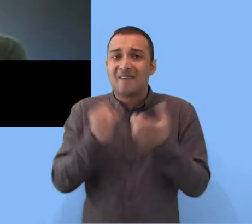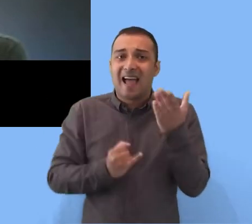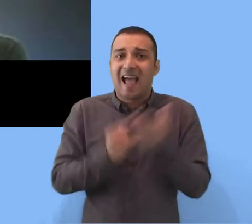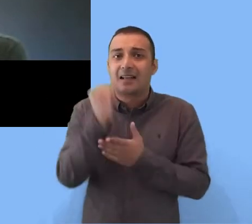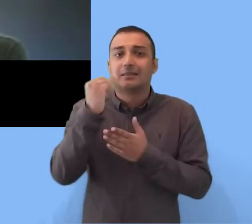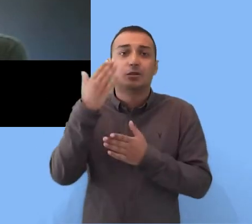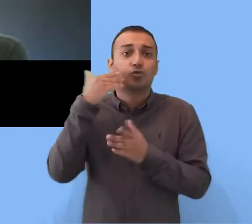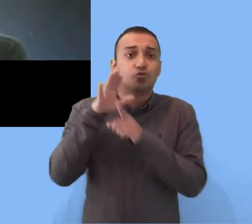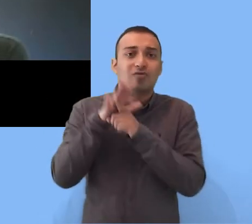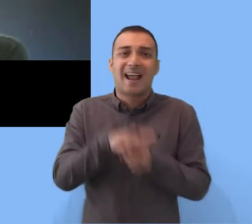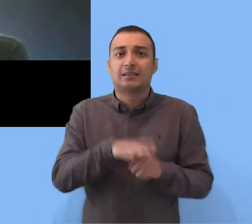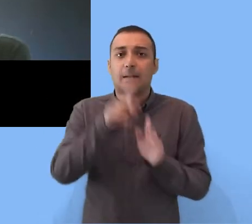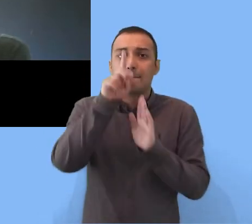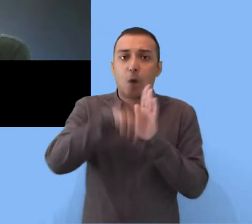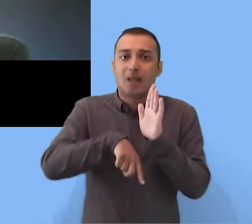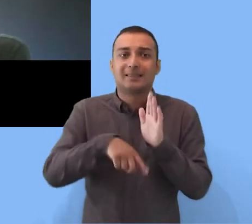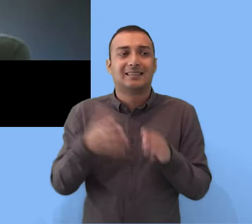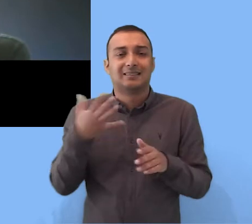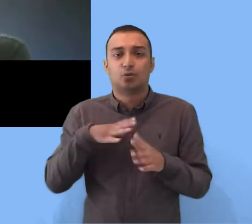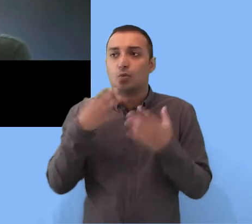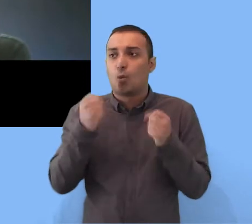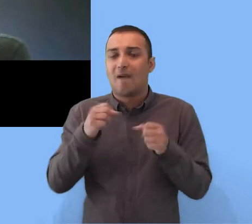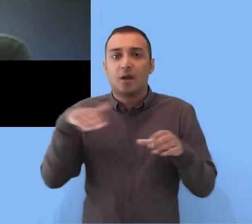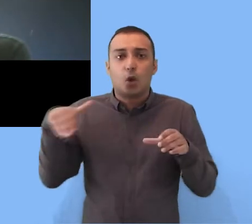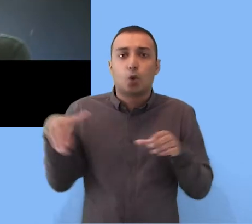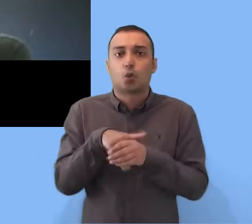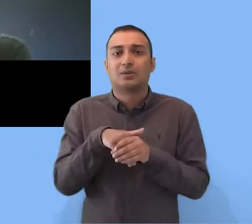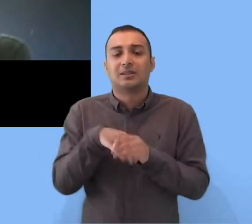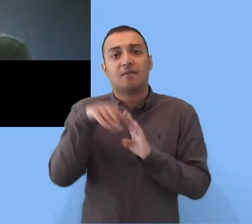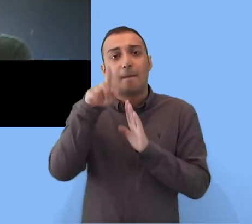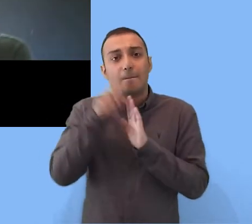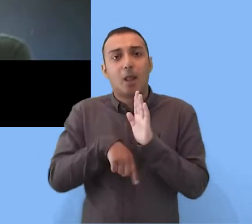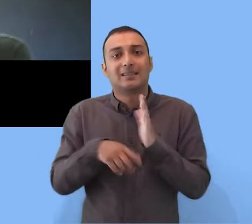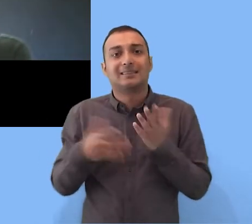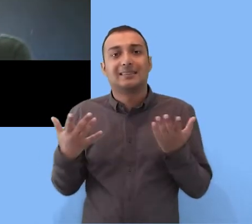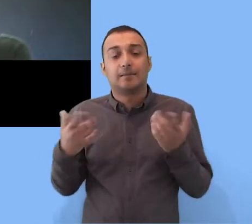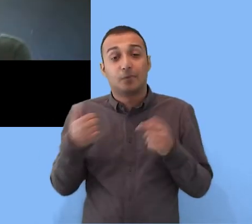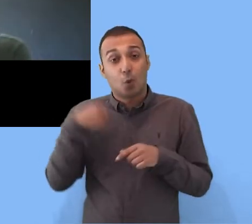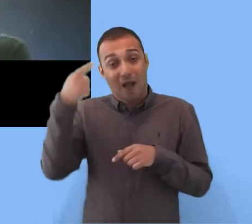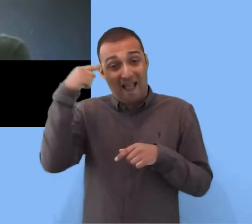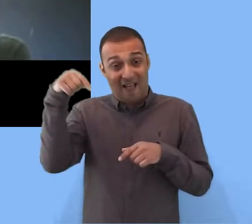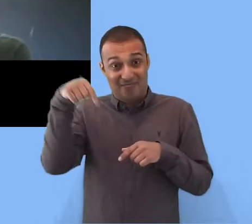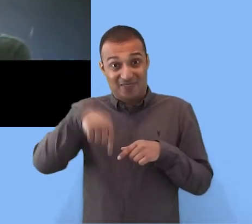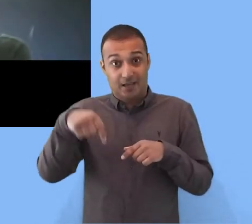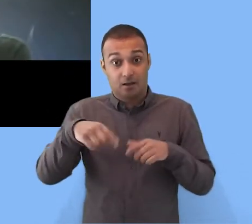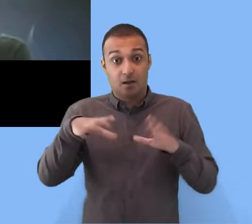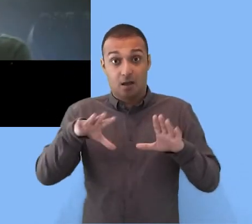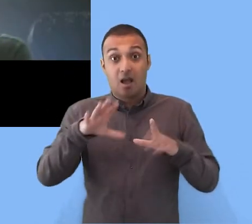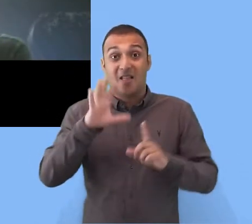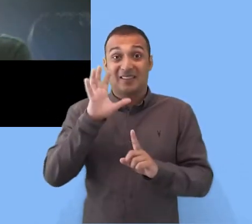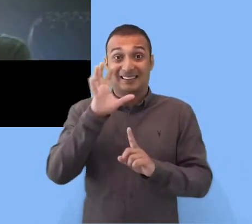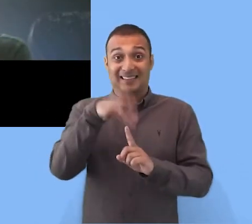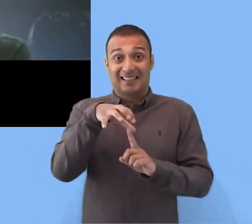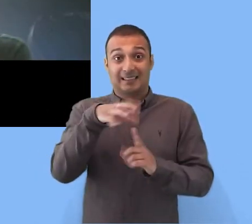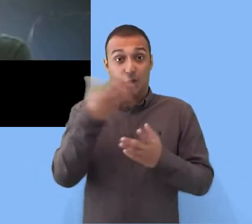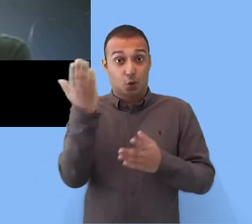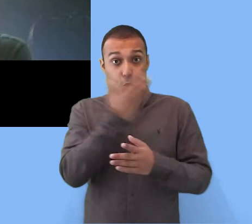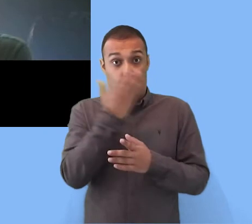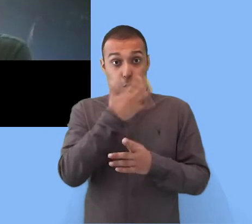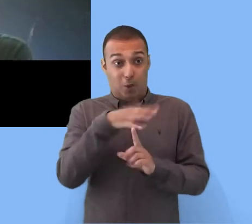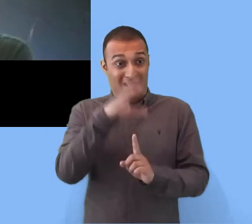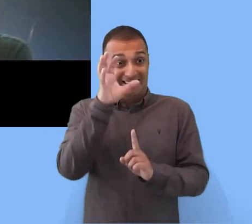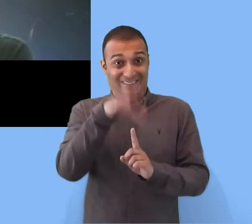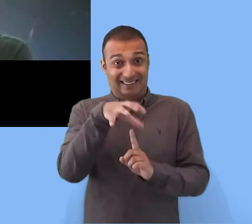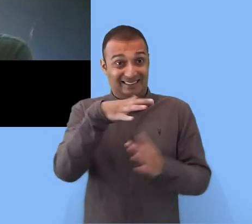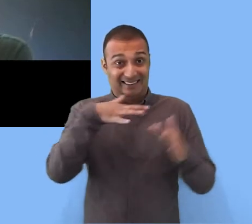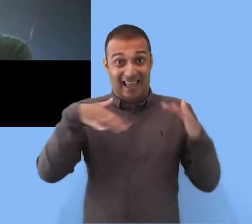And when we clean up our settings, then we can work on the engagement with